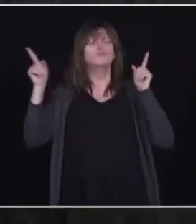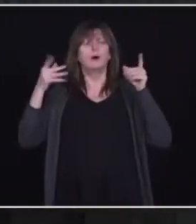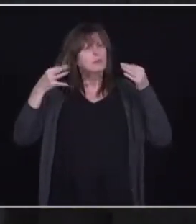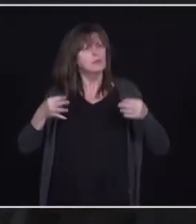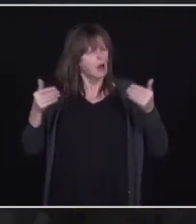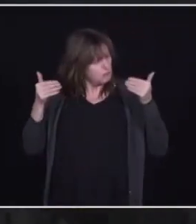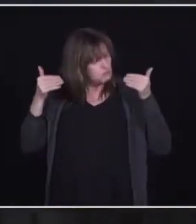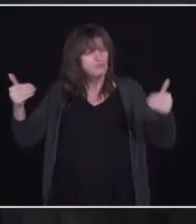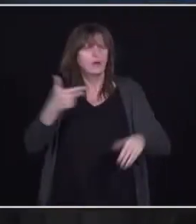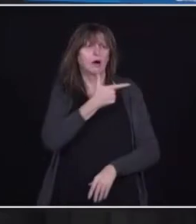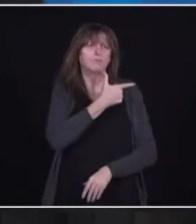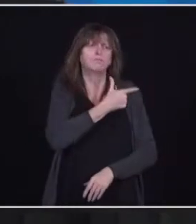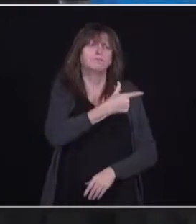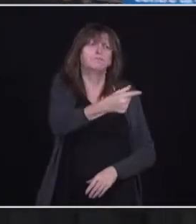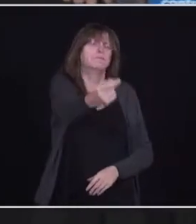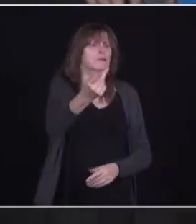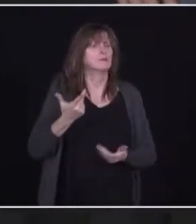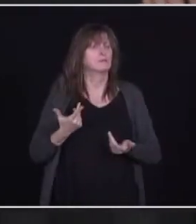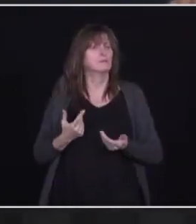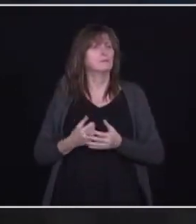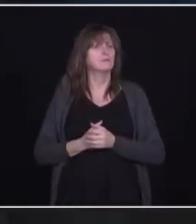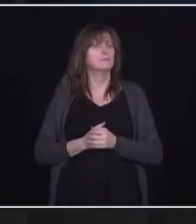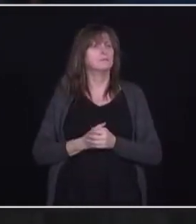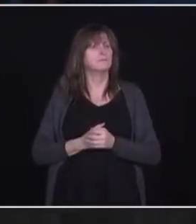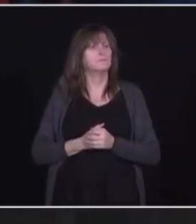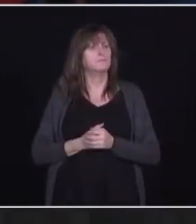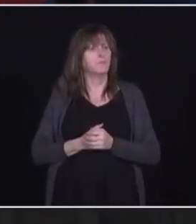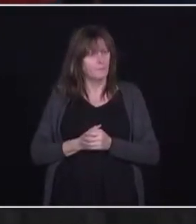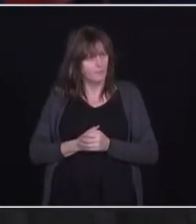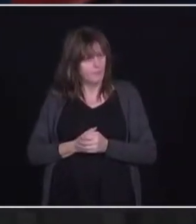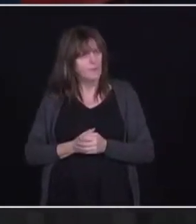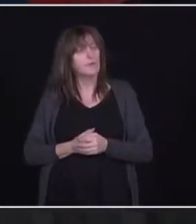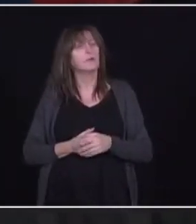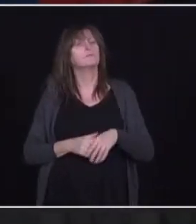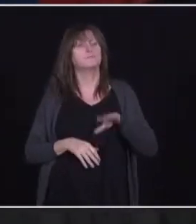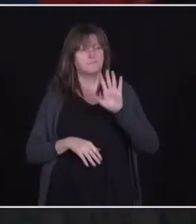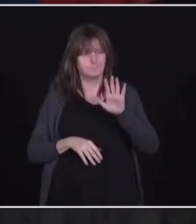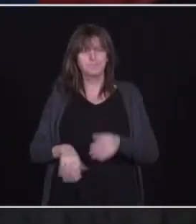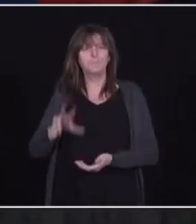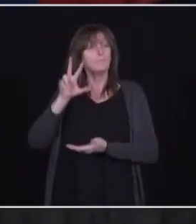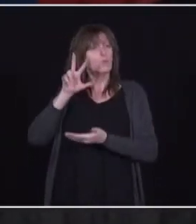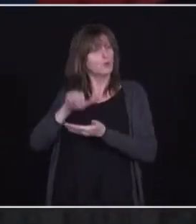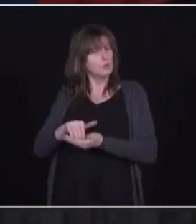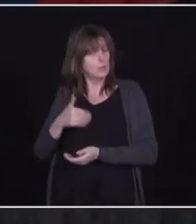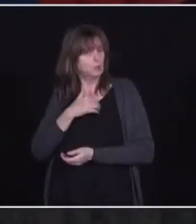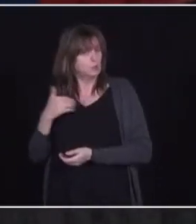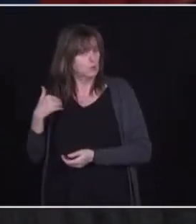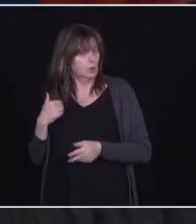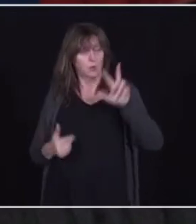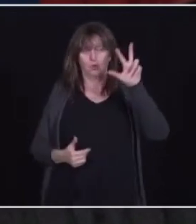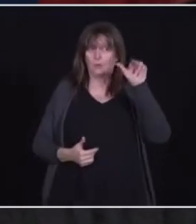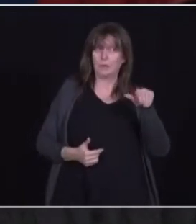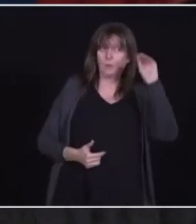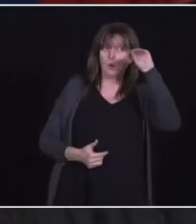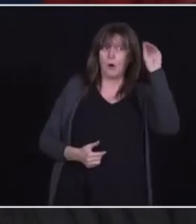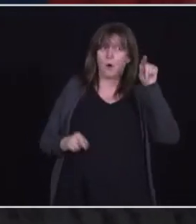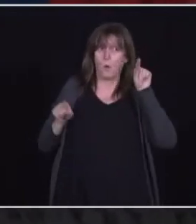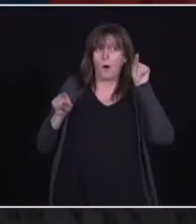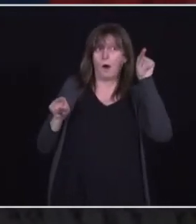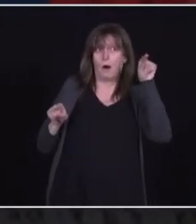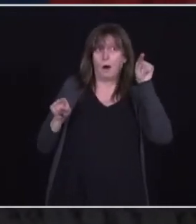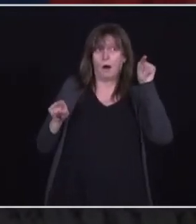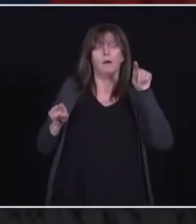for the question. First of all, there are 3,000 doses coming to Toronto, 3,000 going to Ottawa. That's a really small slice of obviously the